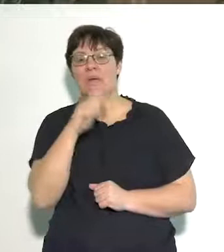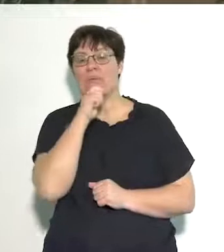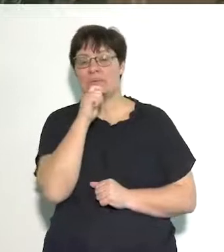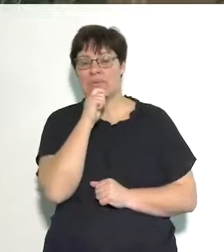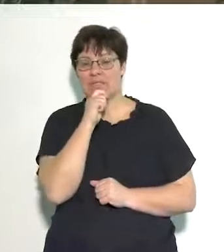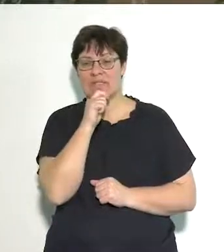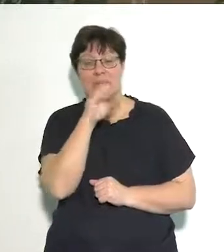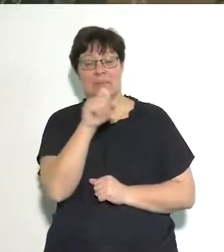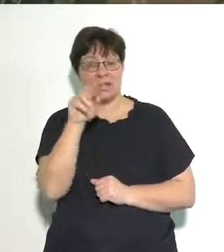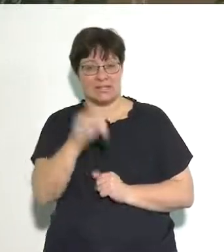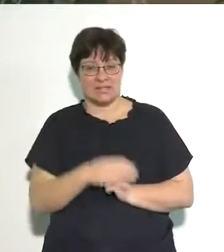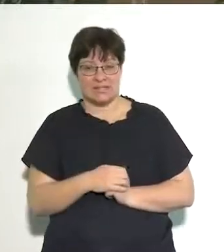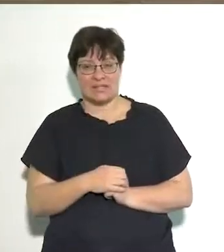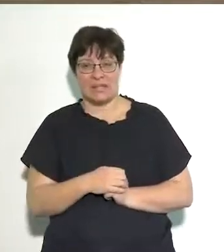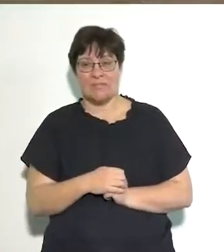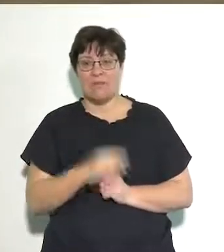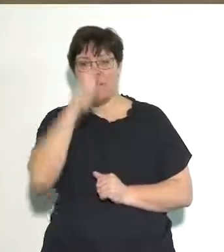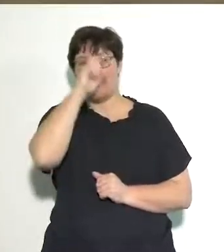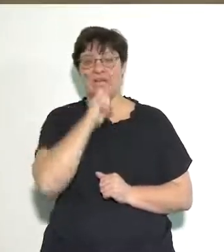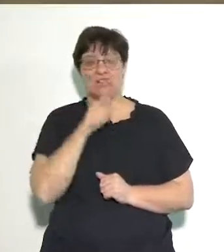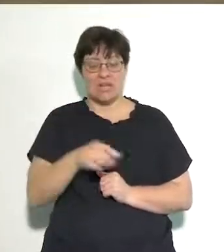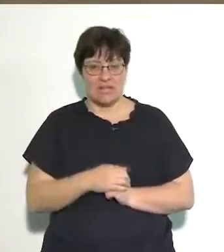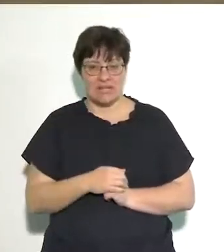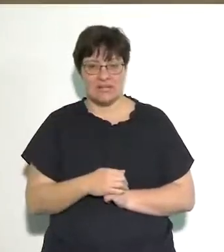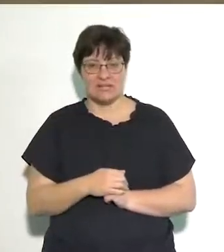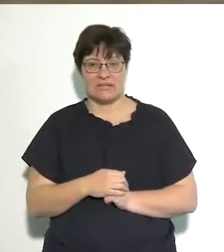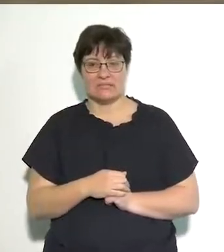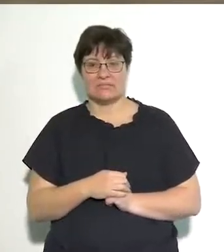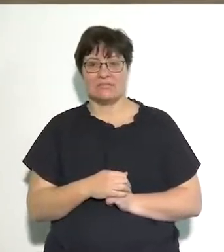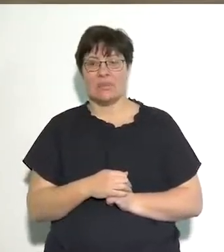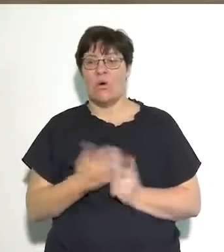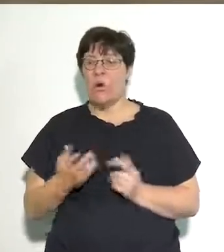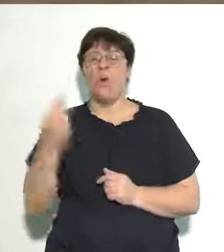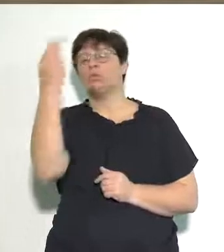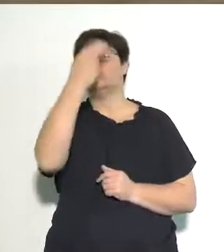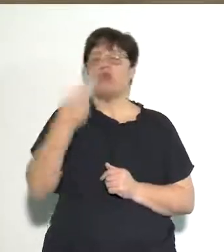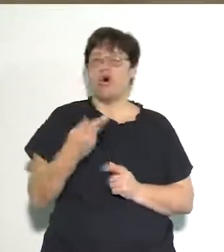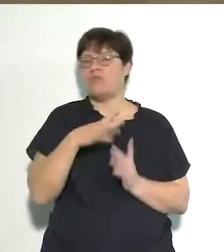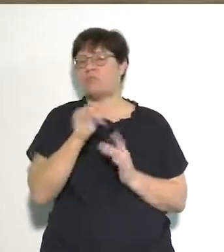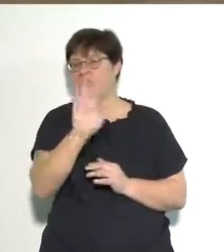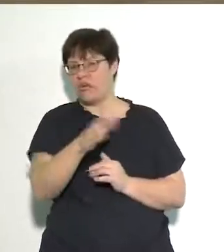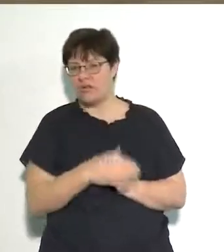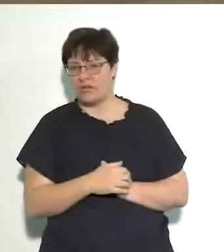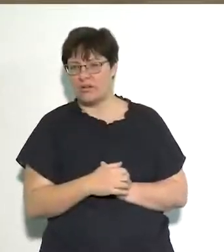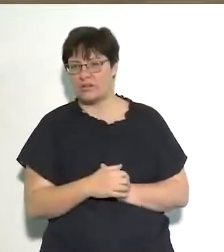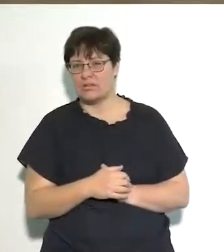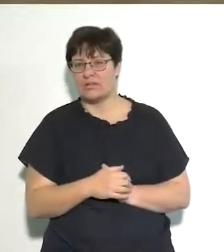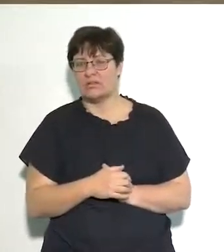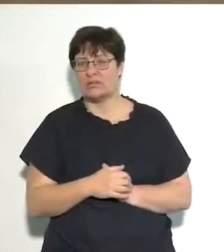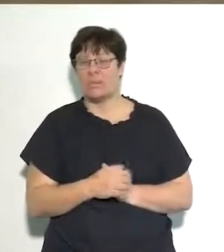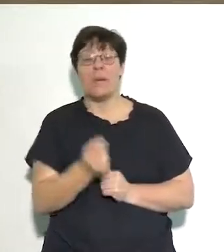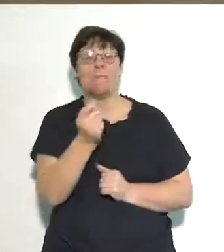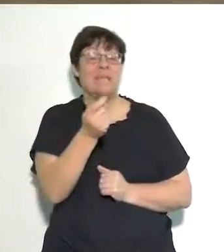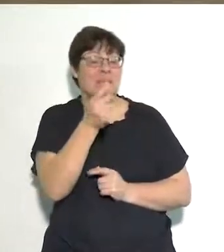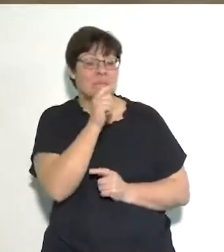using these beans, and to make a picture, you could even let the children draw if you prefer. But what I love about